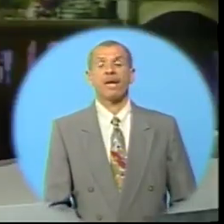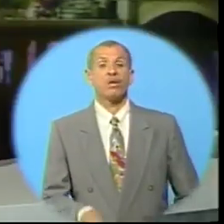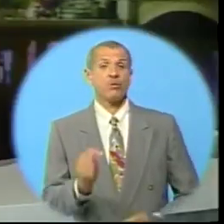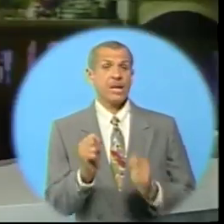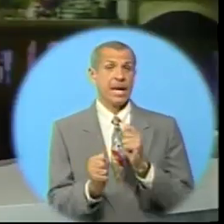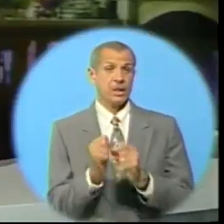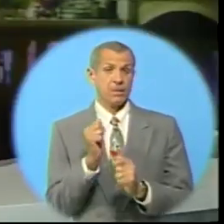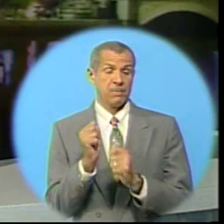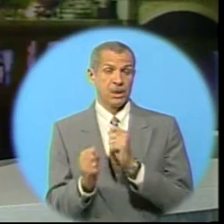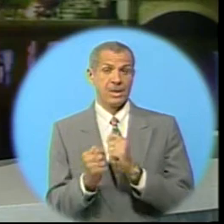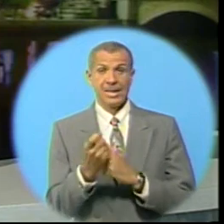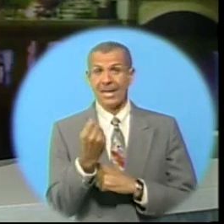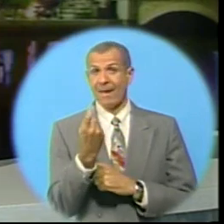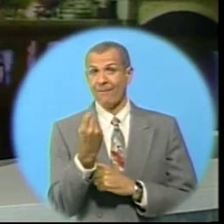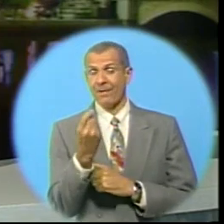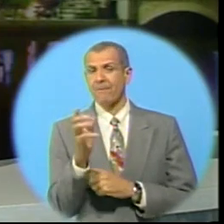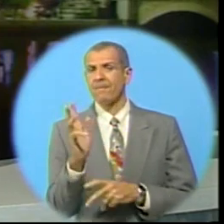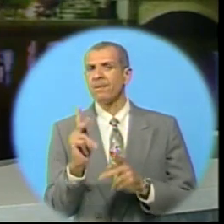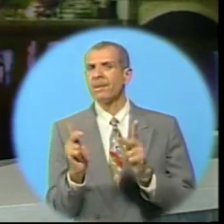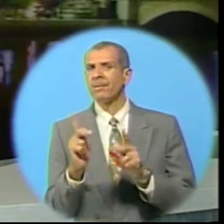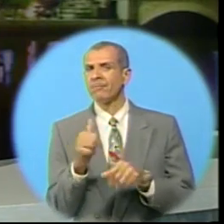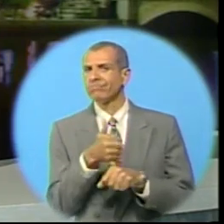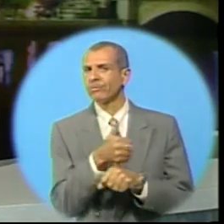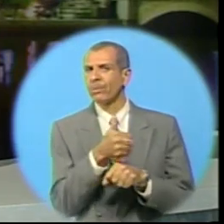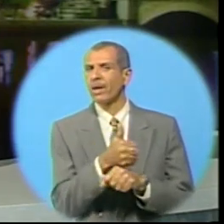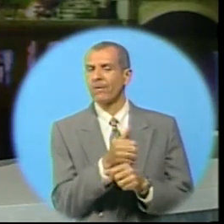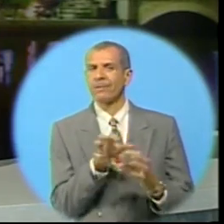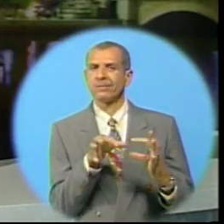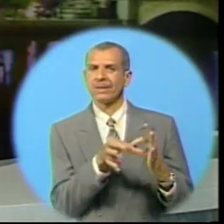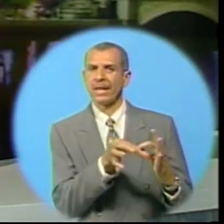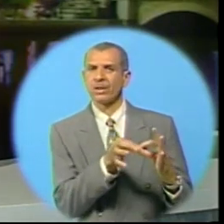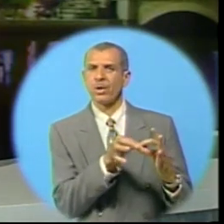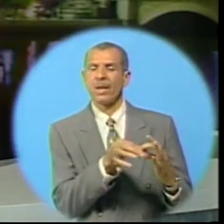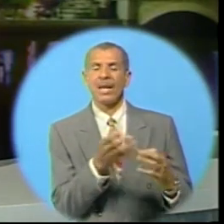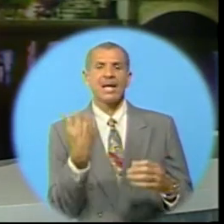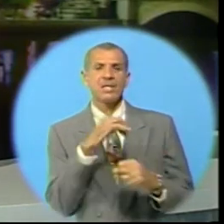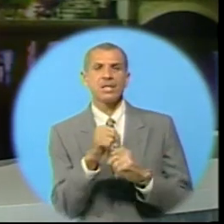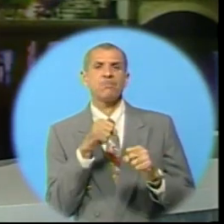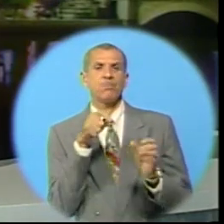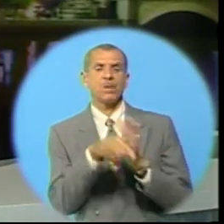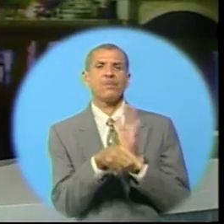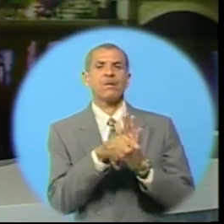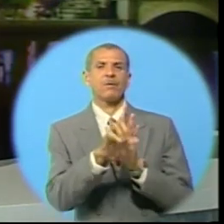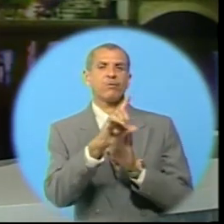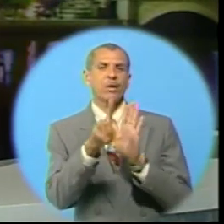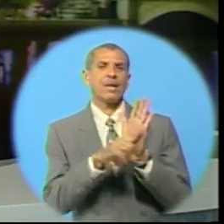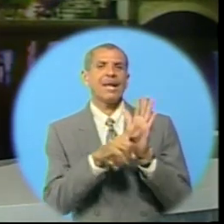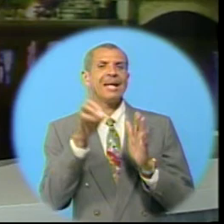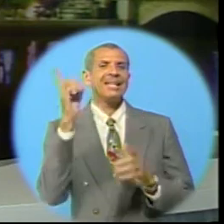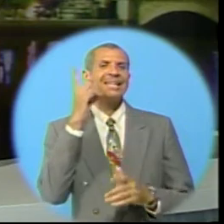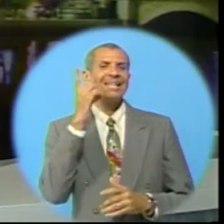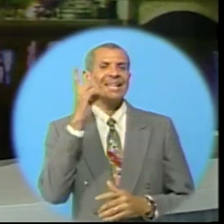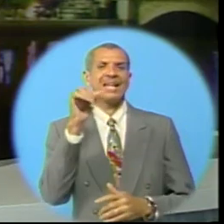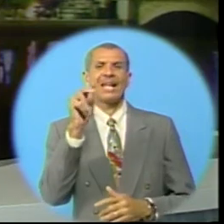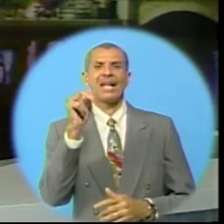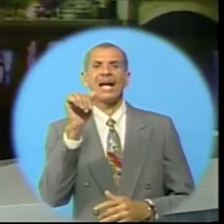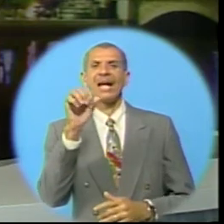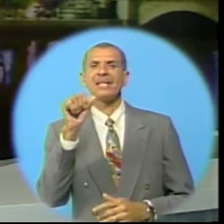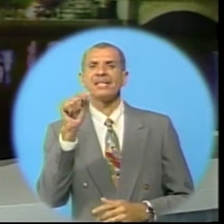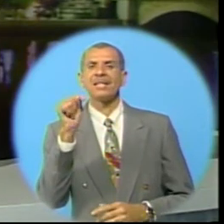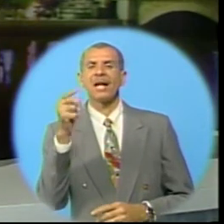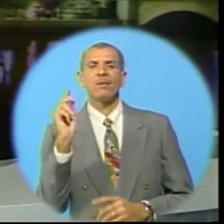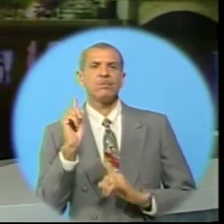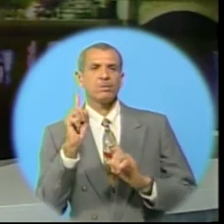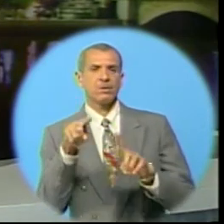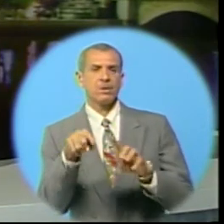In Trinidad and Tobago, the 11 people charged in connection with last year's murder of prominent attorney Dana Sitahal have been remanded into